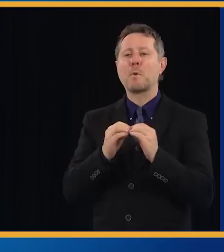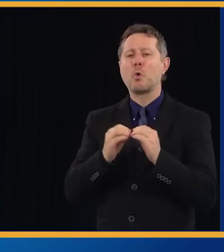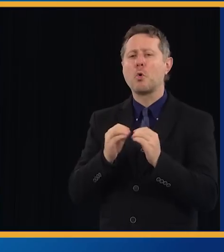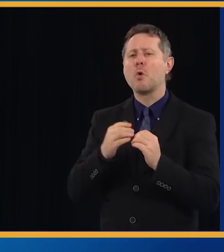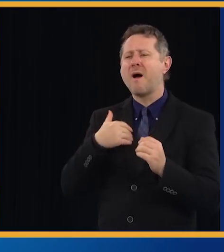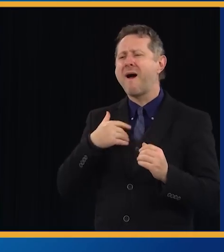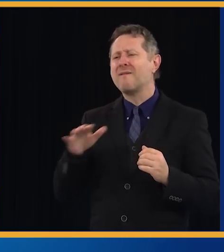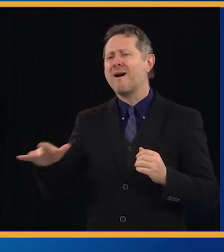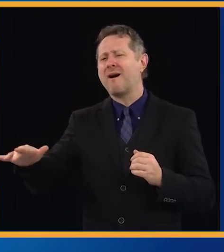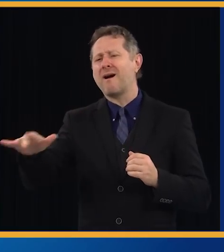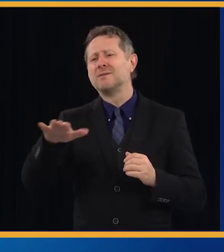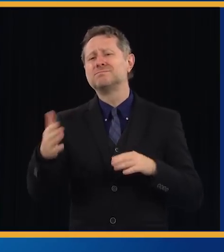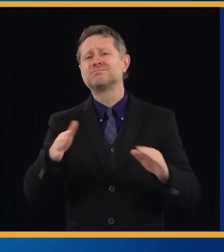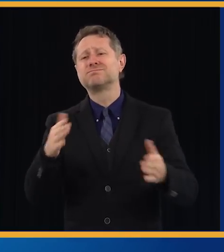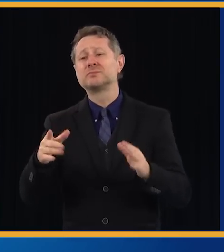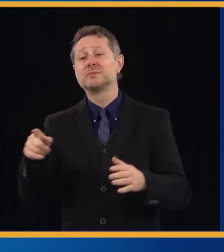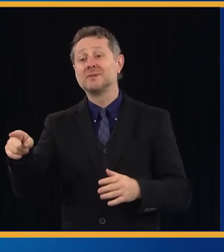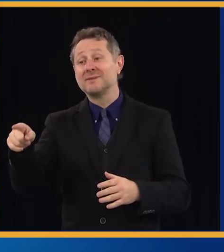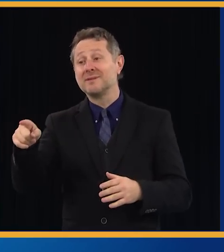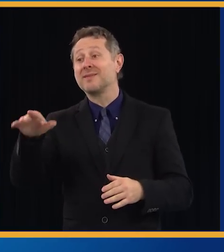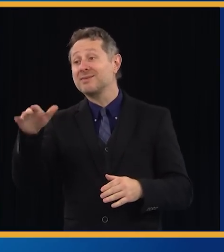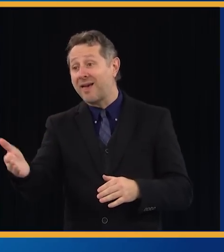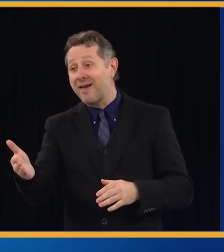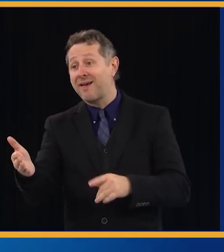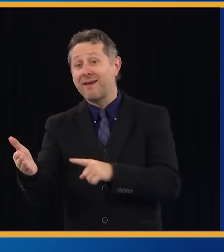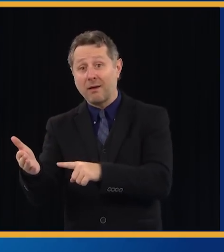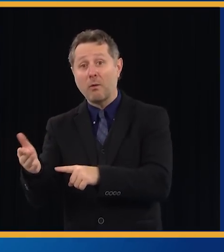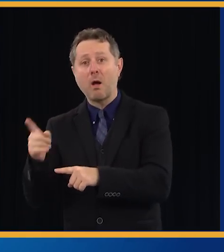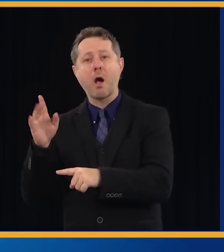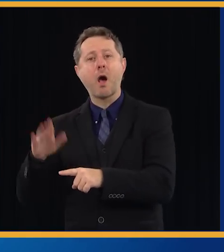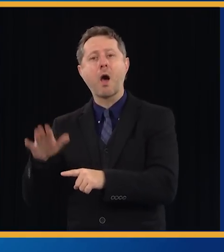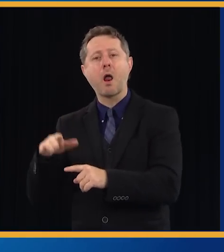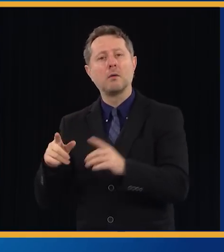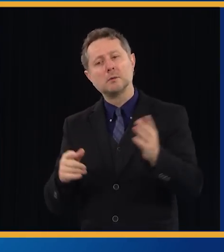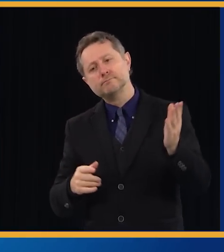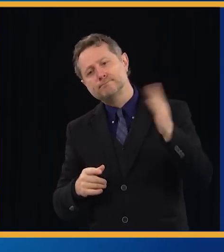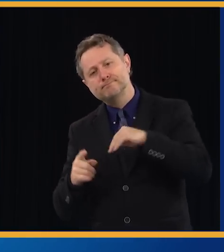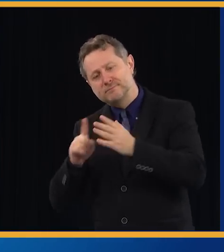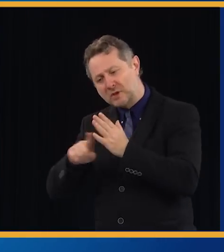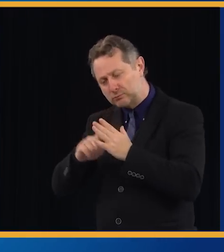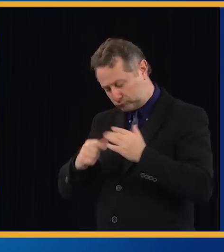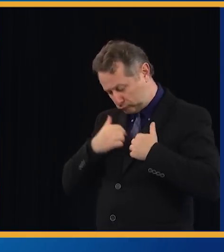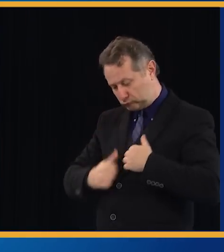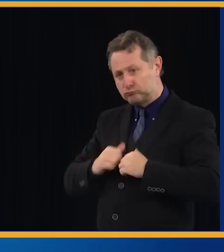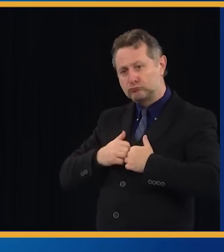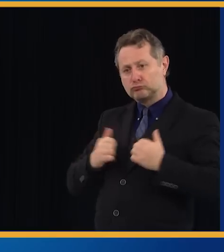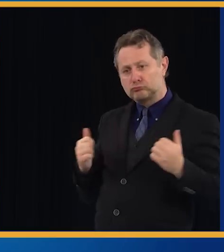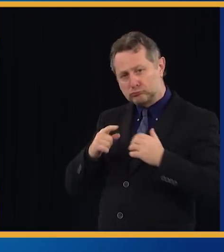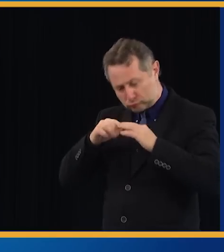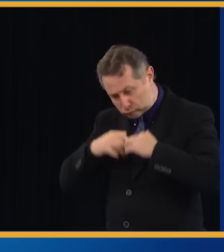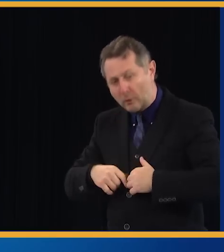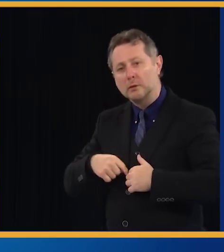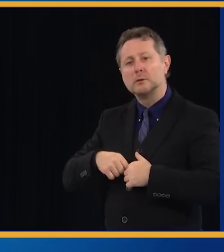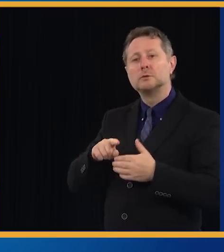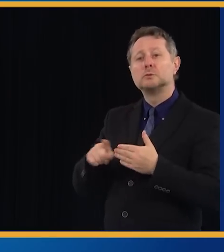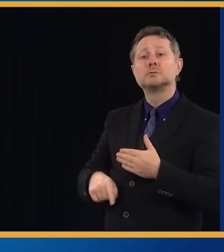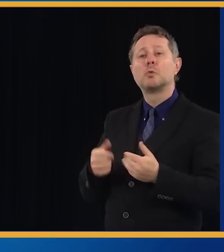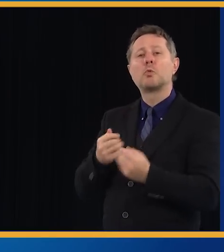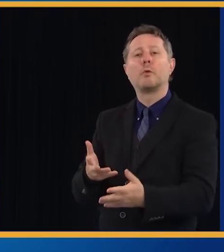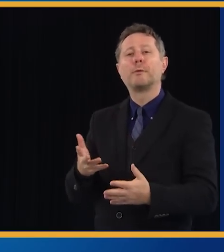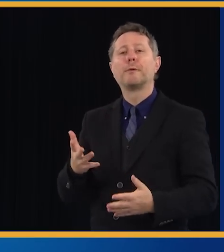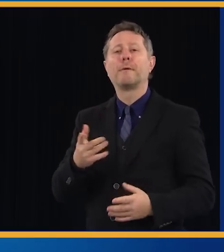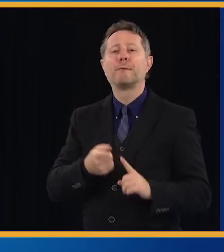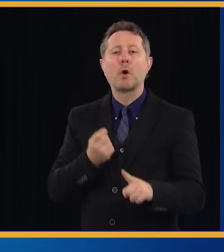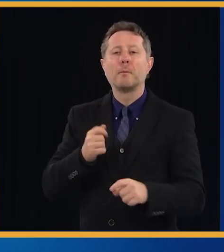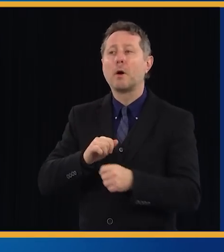never tested for COVID that should be attributed to that number. But with those caveats, that's what we see in this